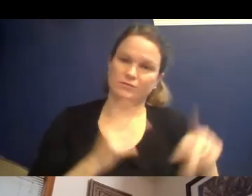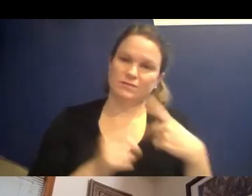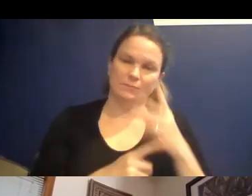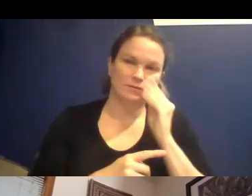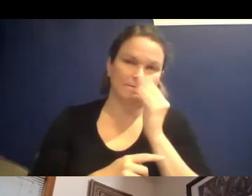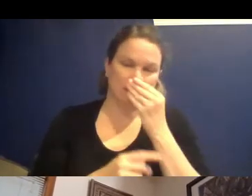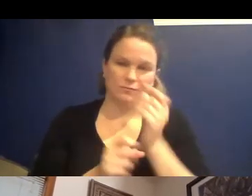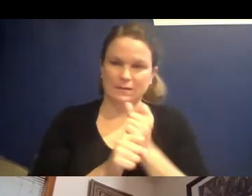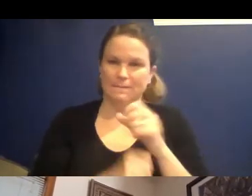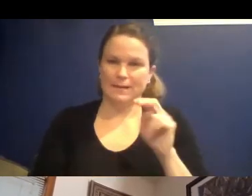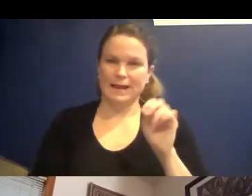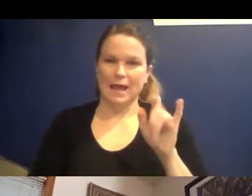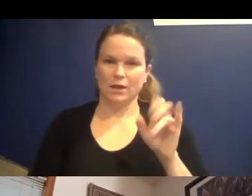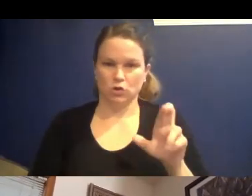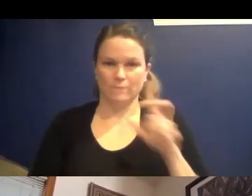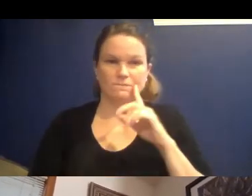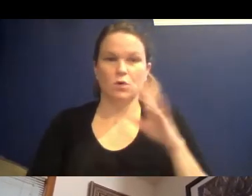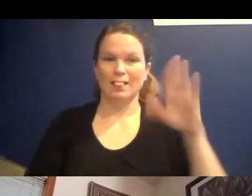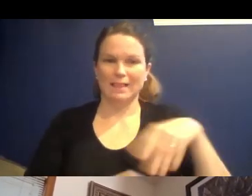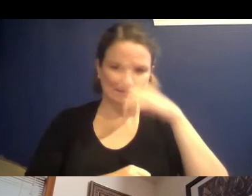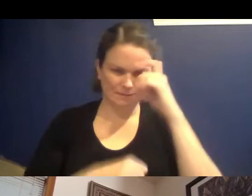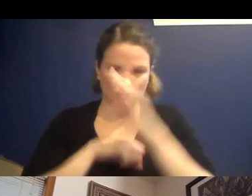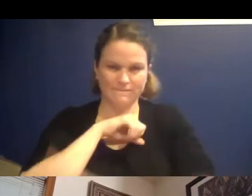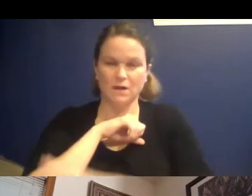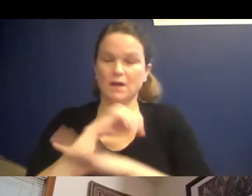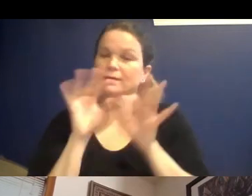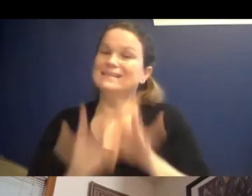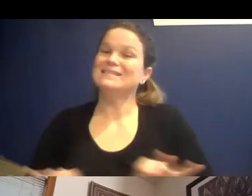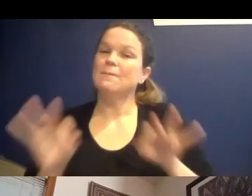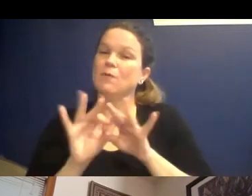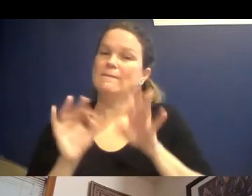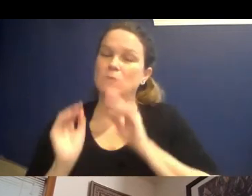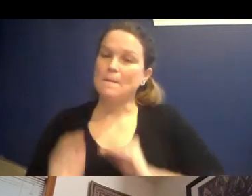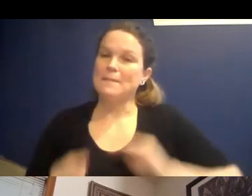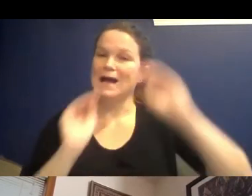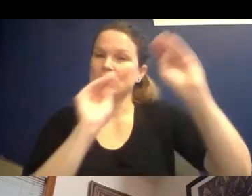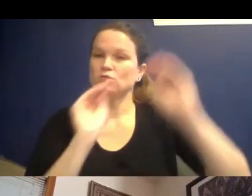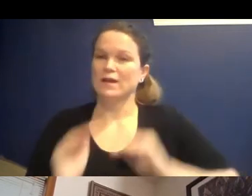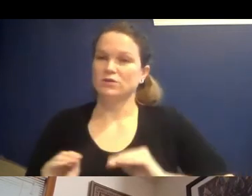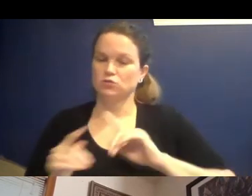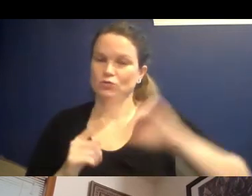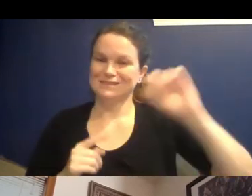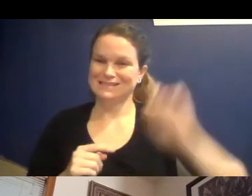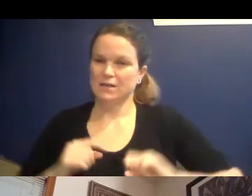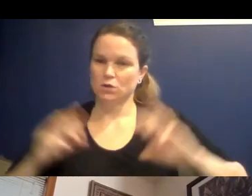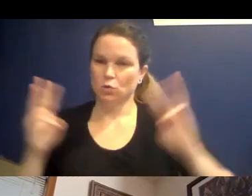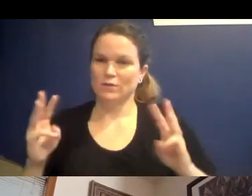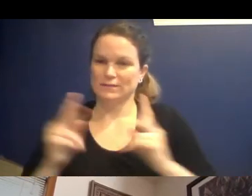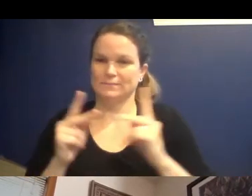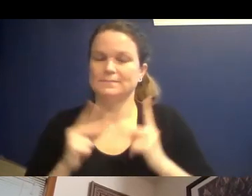nectar-producing plants in late summer and fall is critical for monarchs migrating to their southern wintering